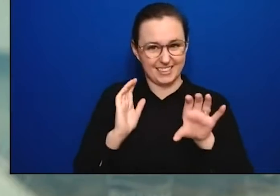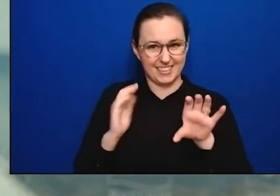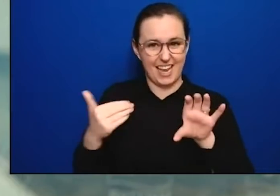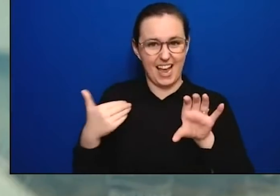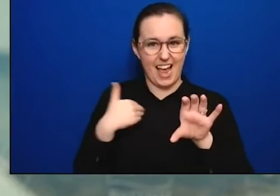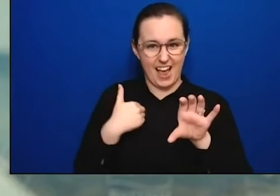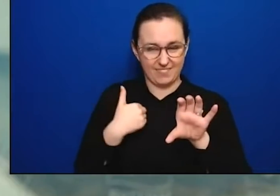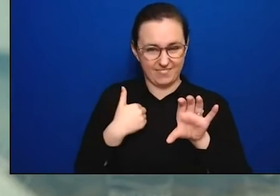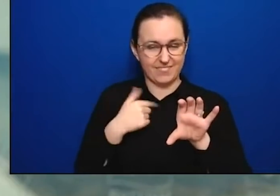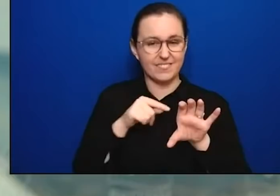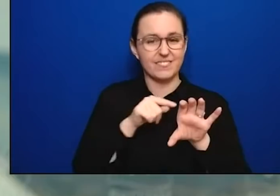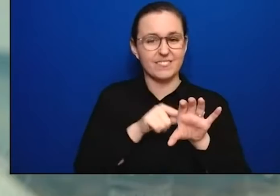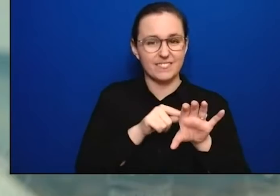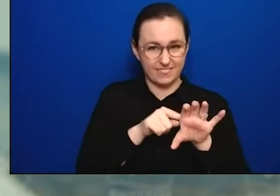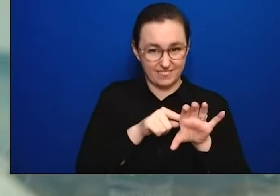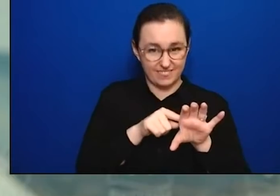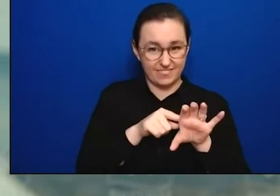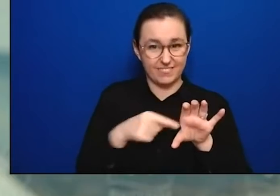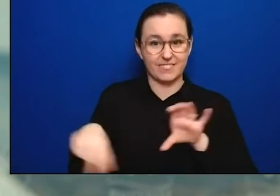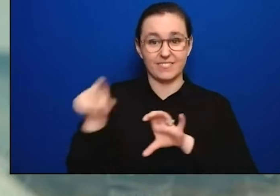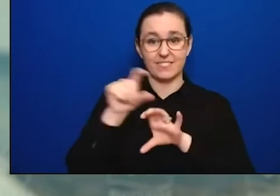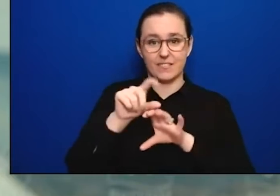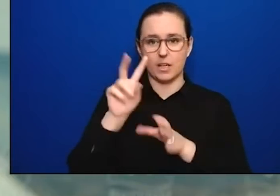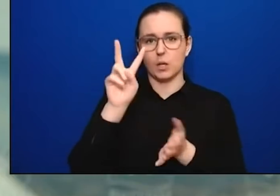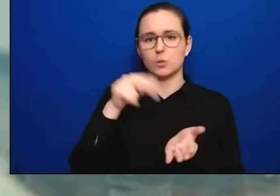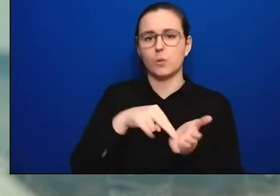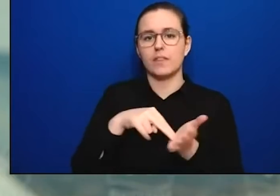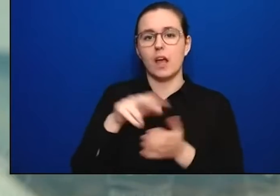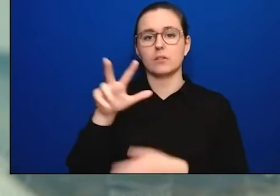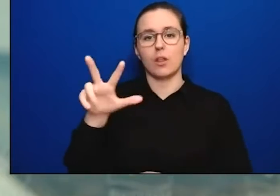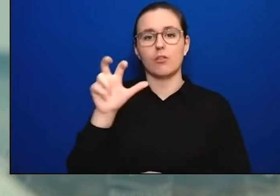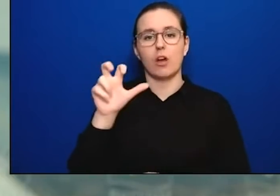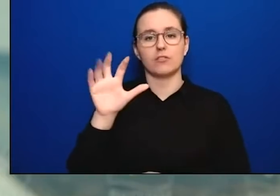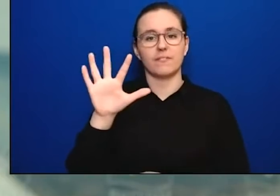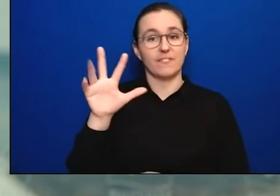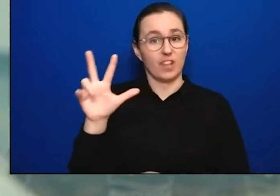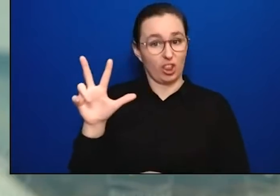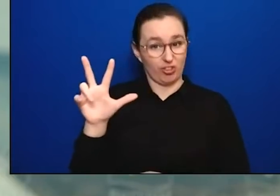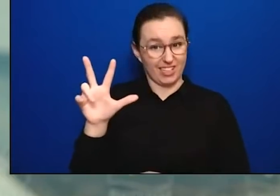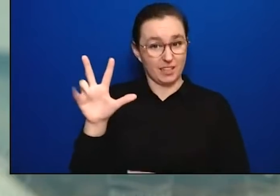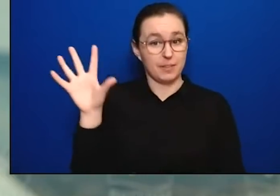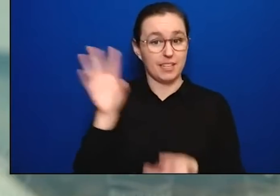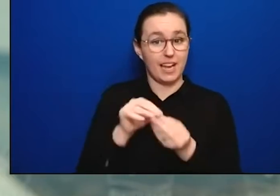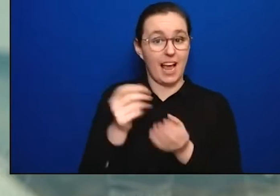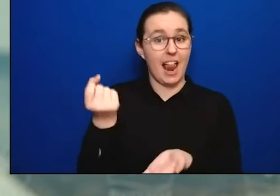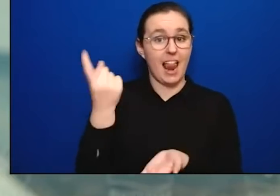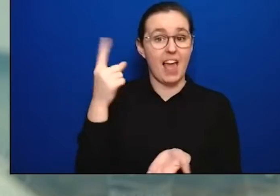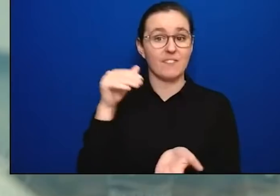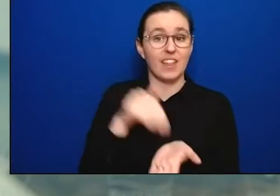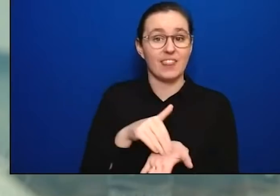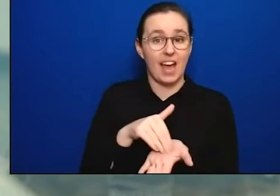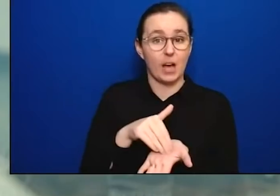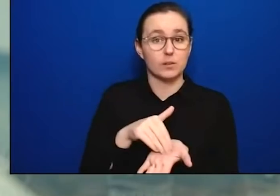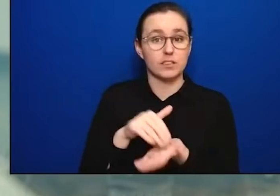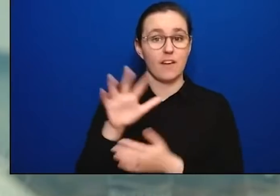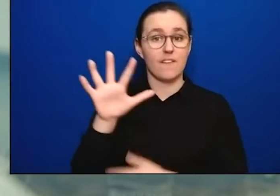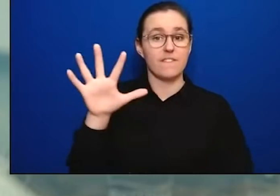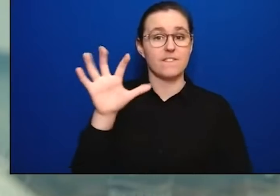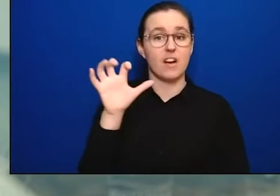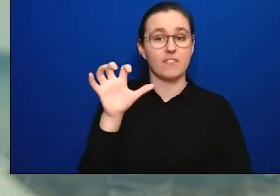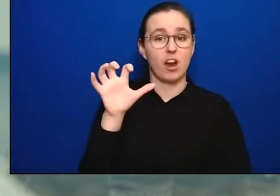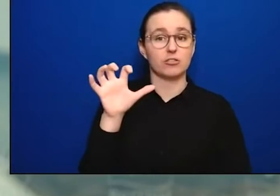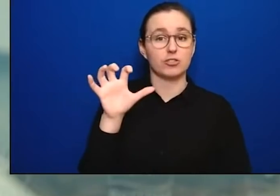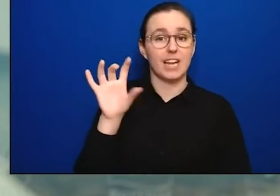have 2,353 surge beds in our system for a total of